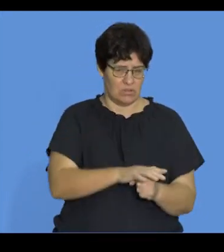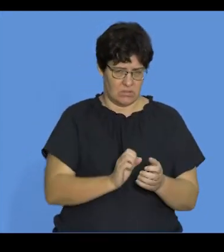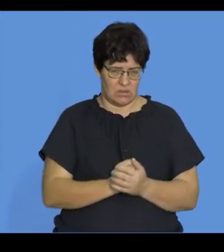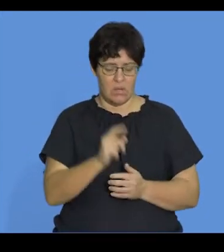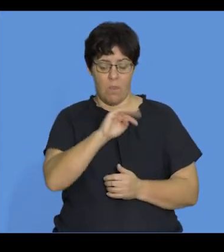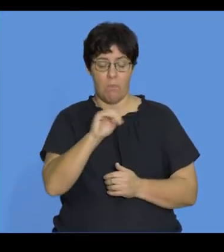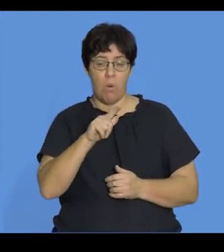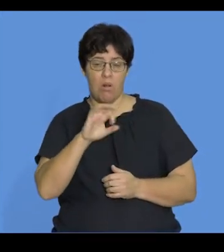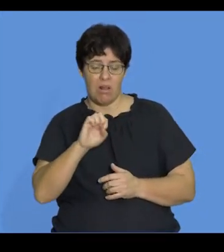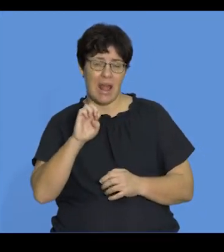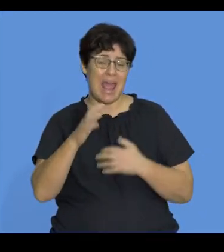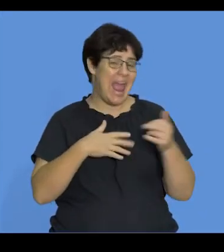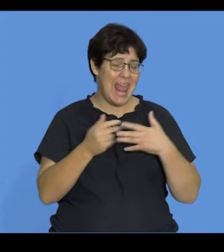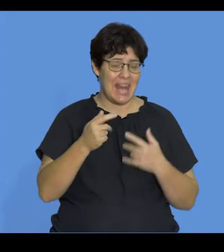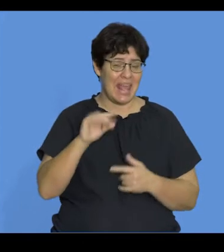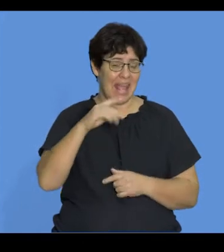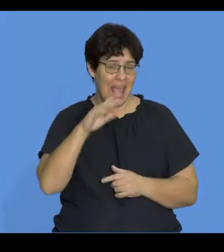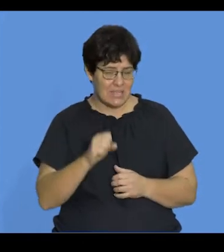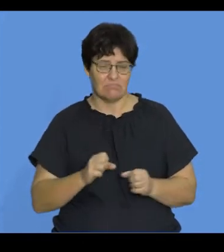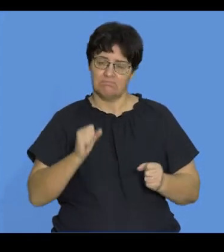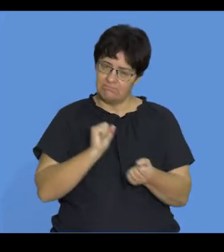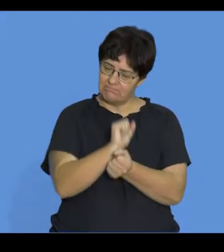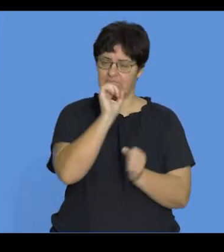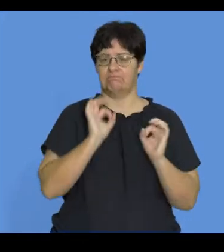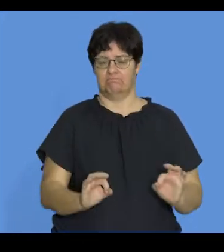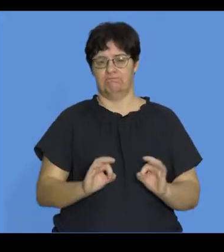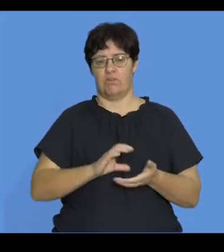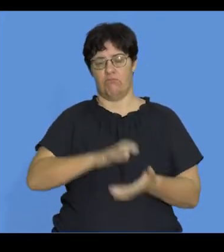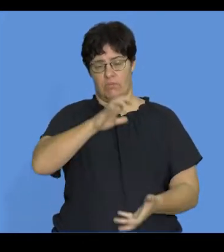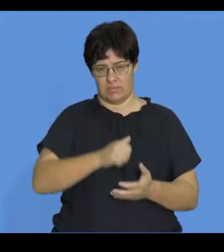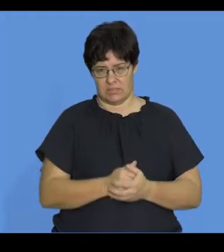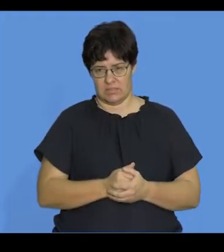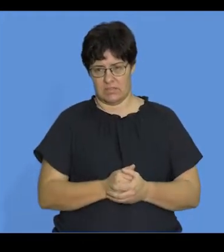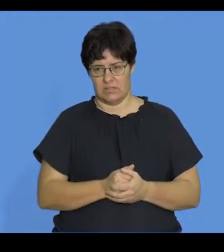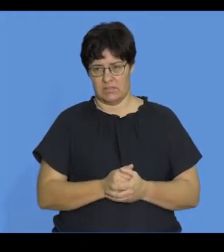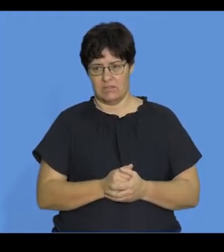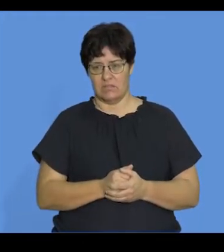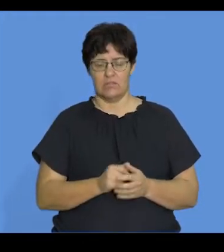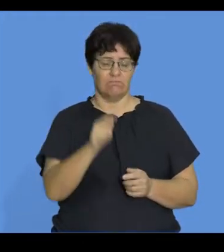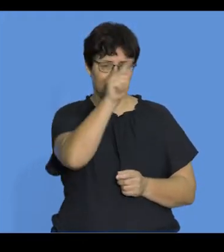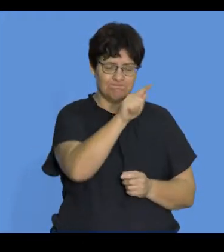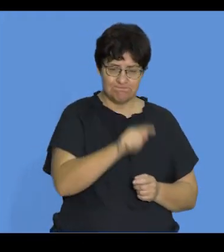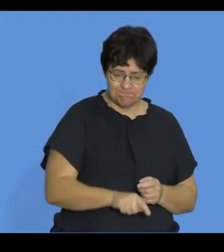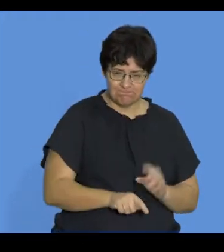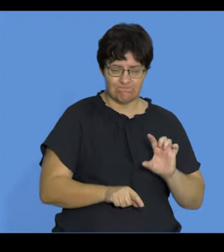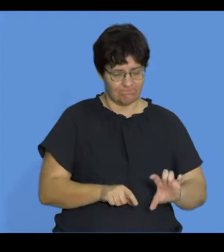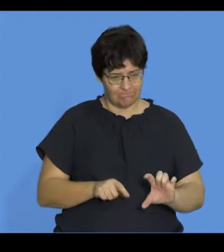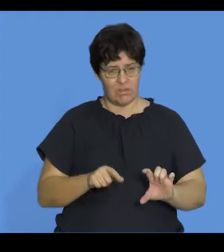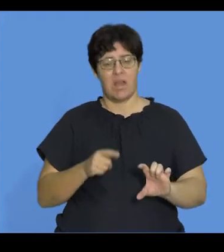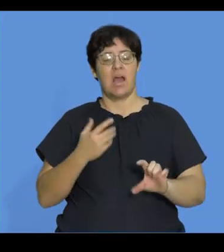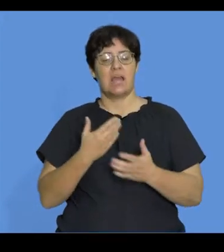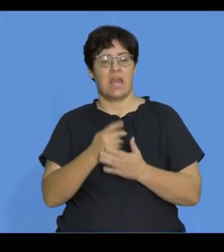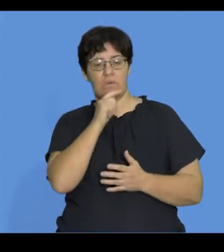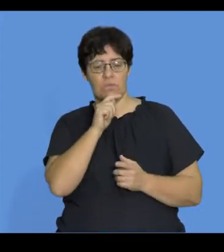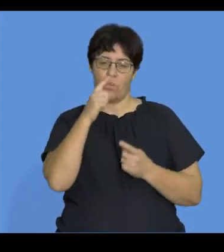gas occupies a fixed volume. It could be on concentration, So the two formulae can be used,